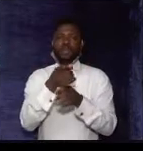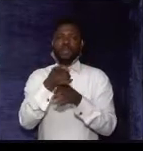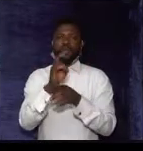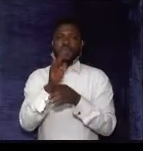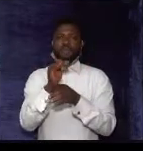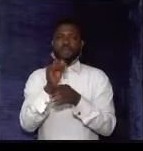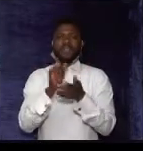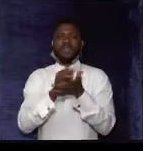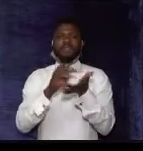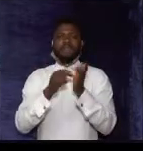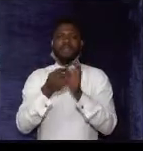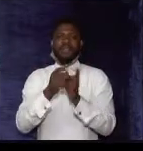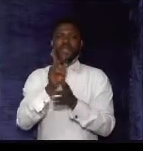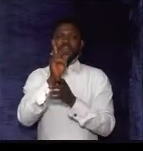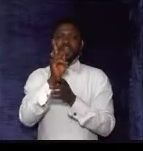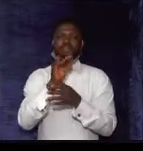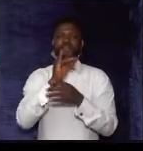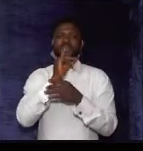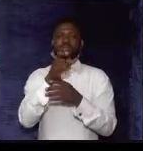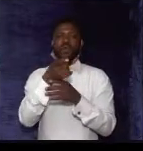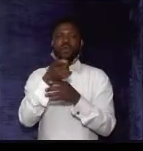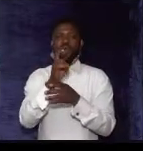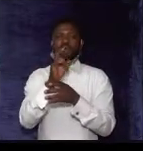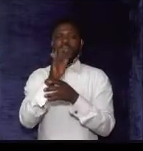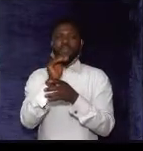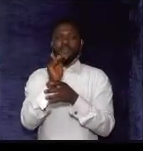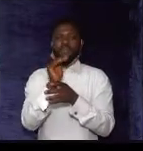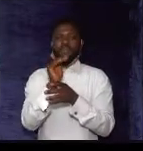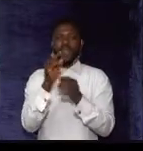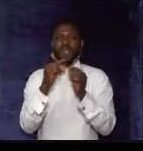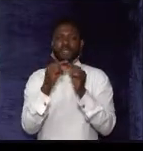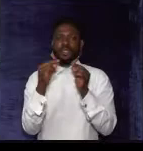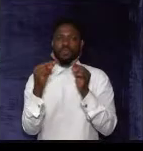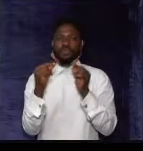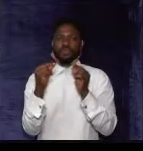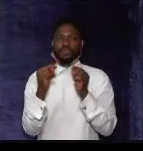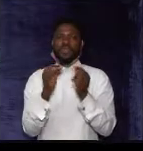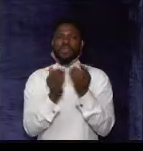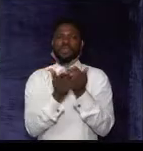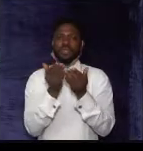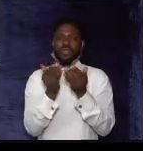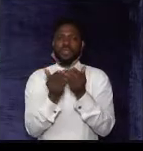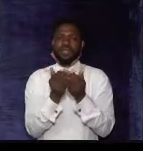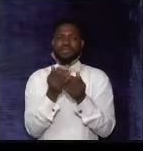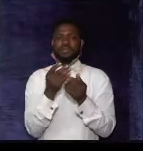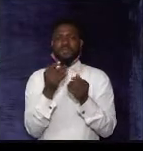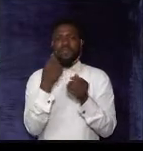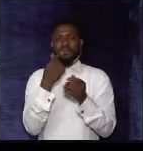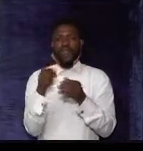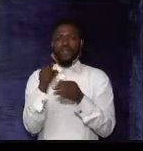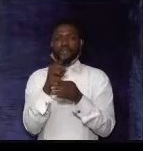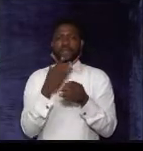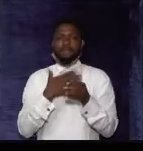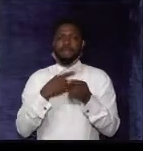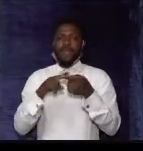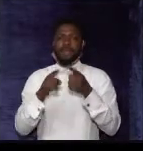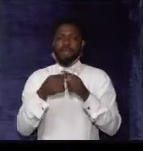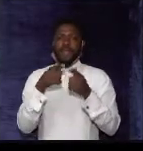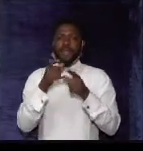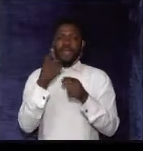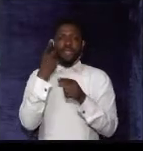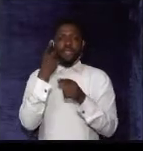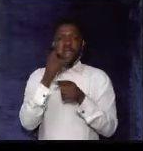get 115. And that means that K here is 115 degrees. Easy peasy for you, my